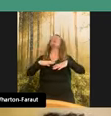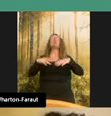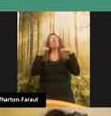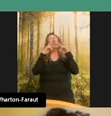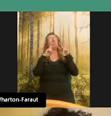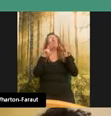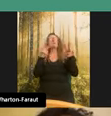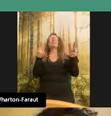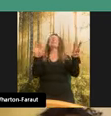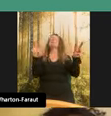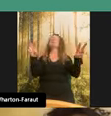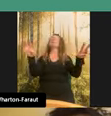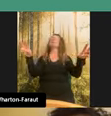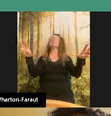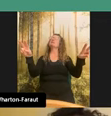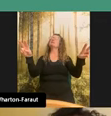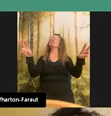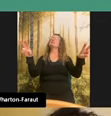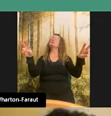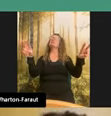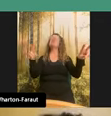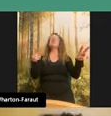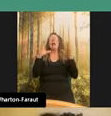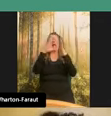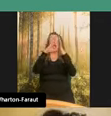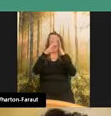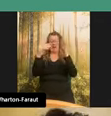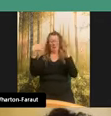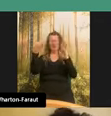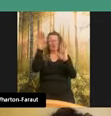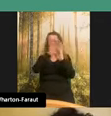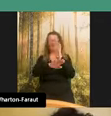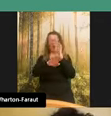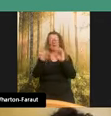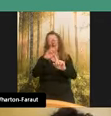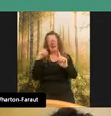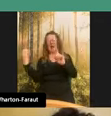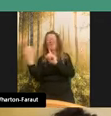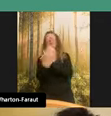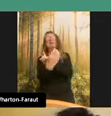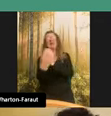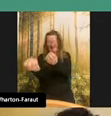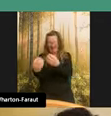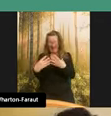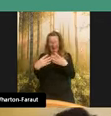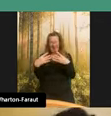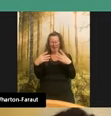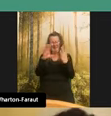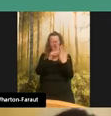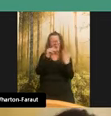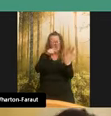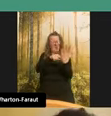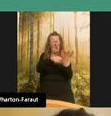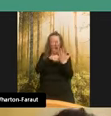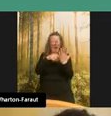is a porch that was sent to me by a community member from the Caribbean who sent that in. We